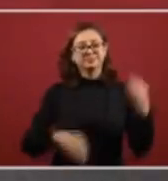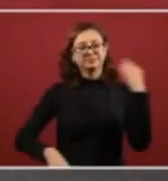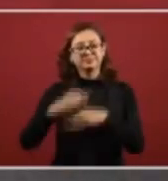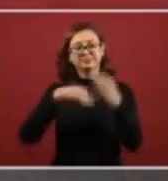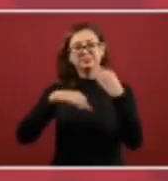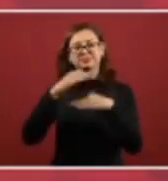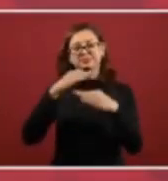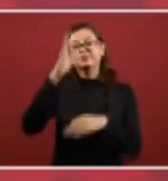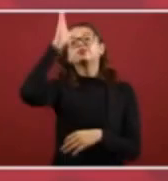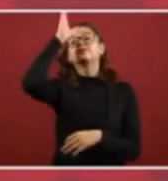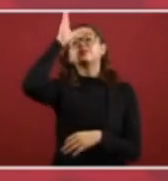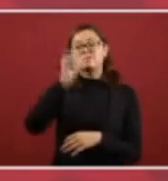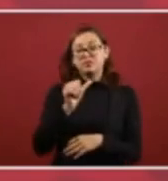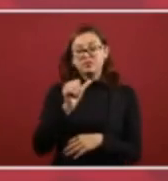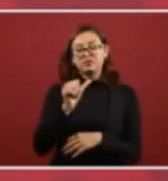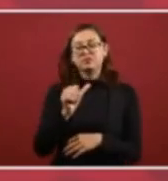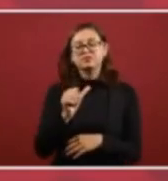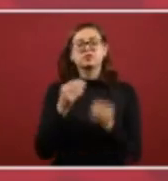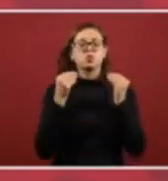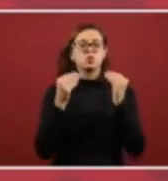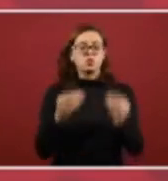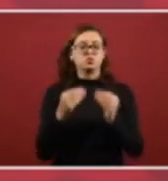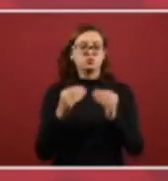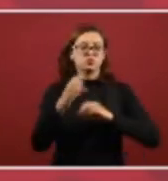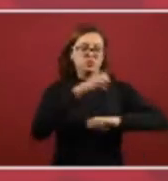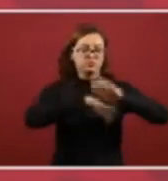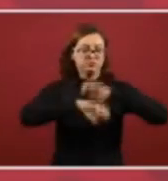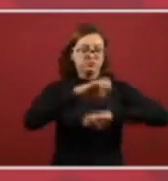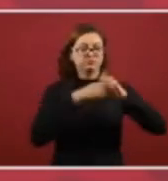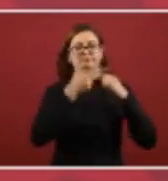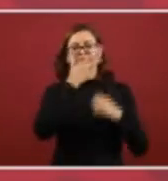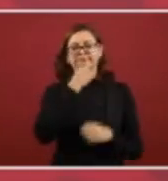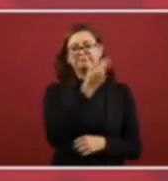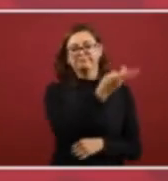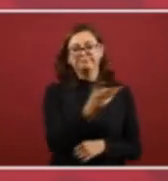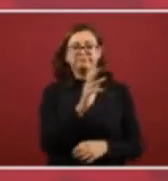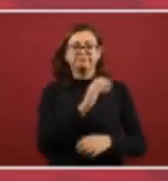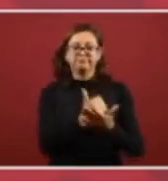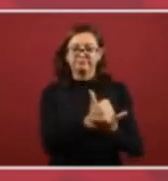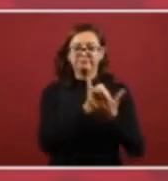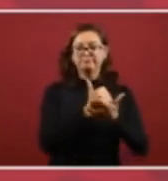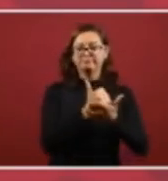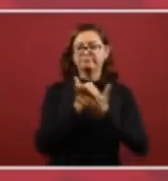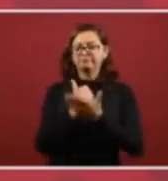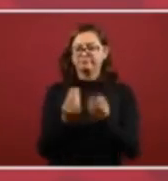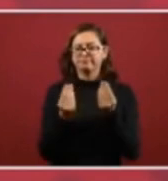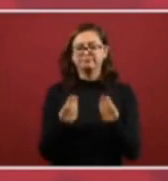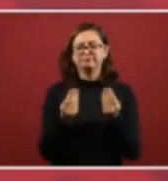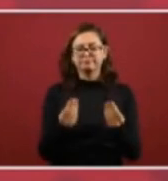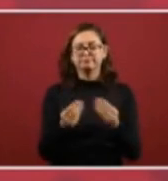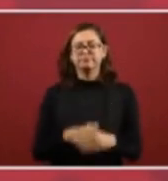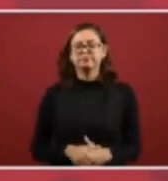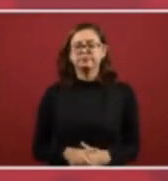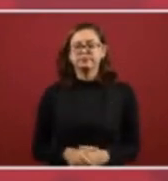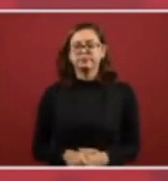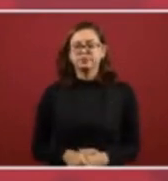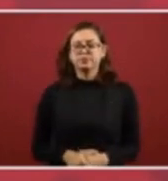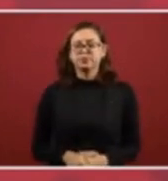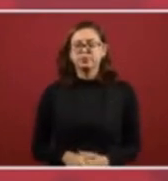But with agreements, and they are helping us, these businessmen. They're contributing.